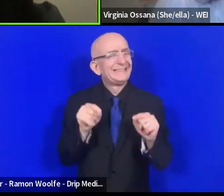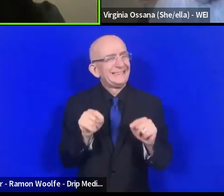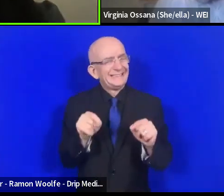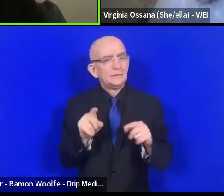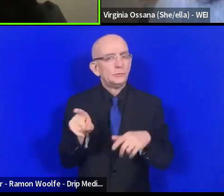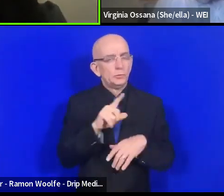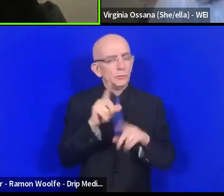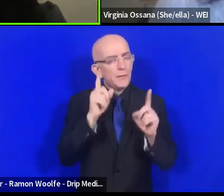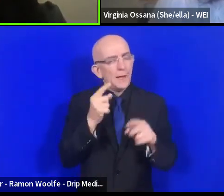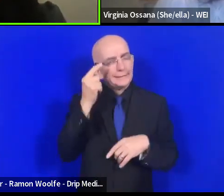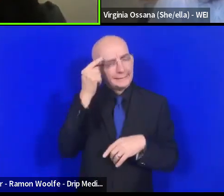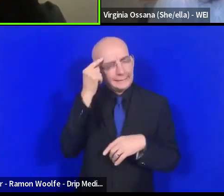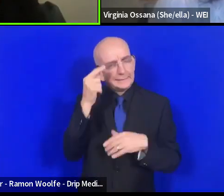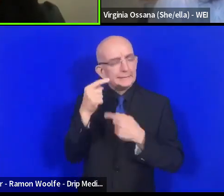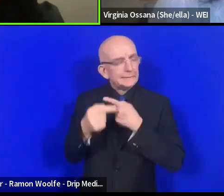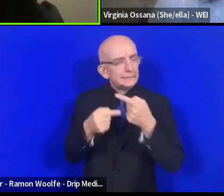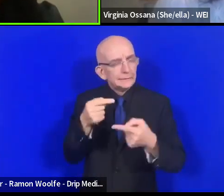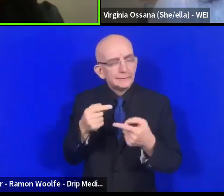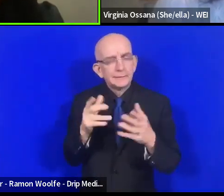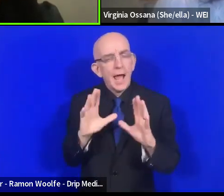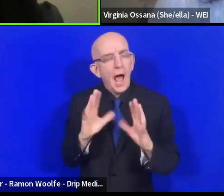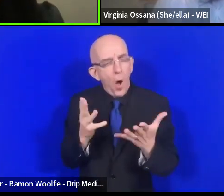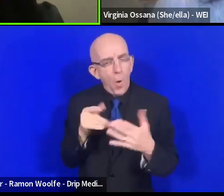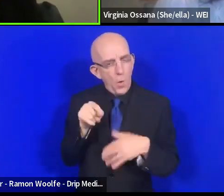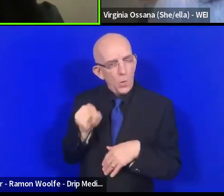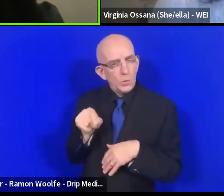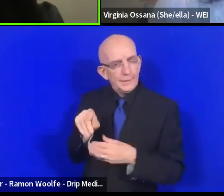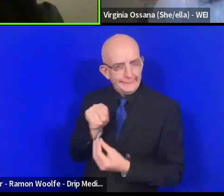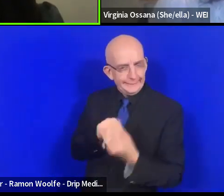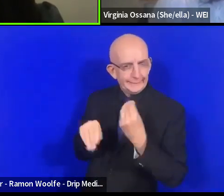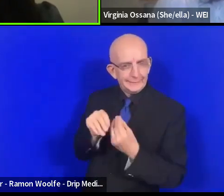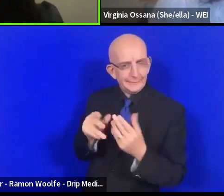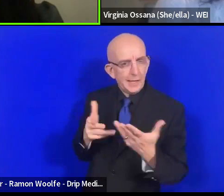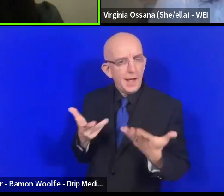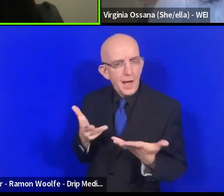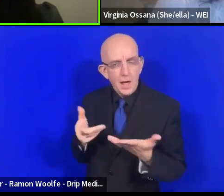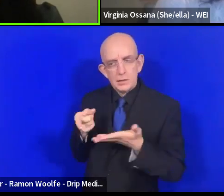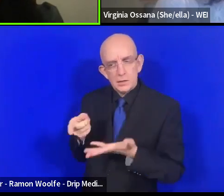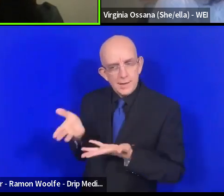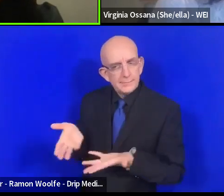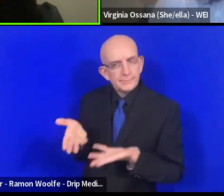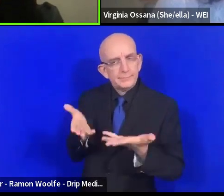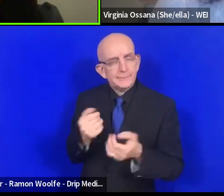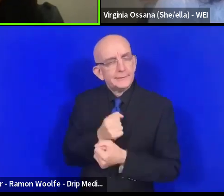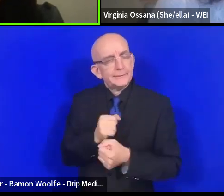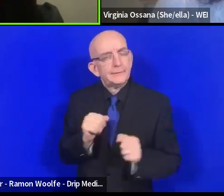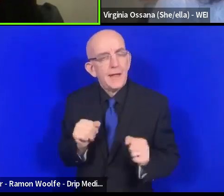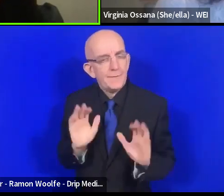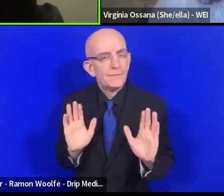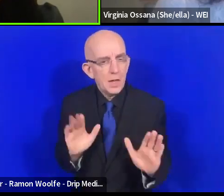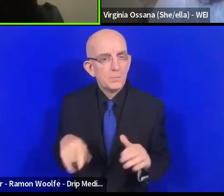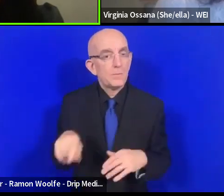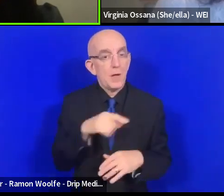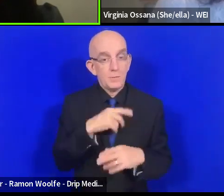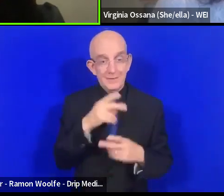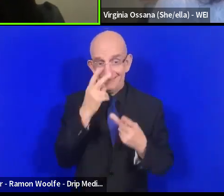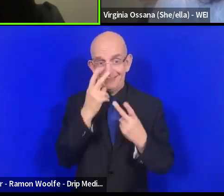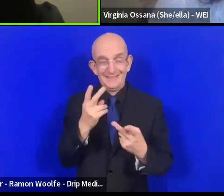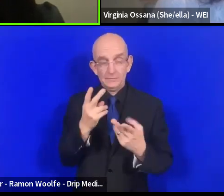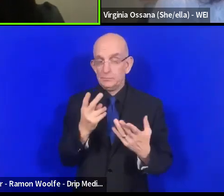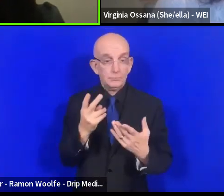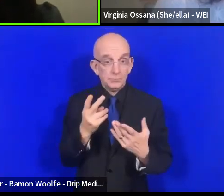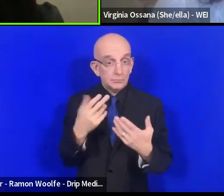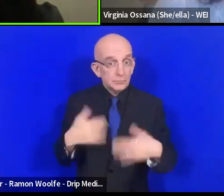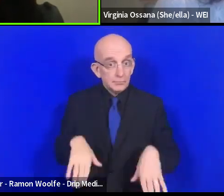learned. And we also didn't anticipate the number of wheelchairs that would be requested on site.